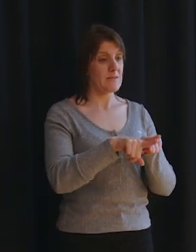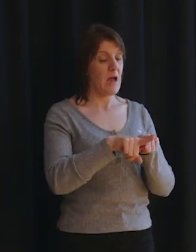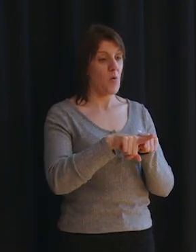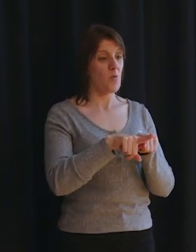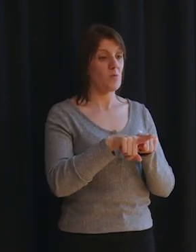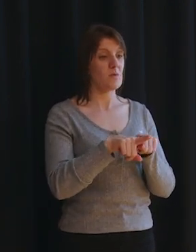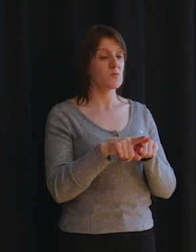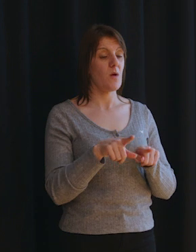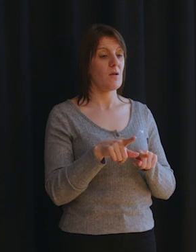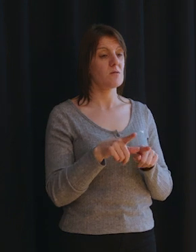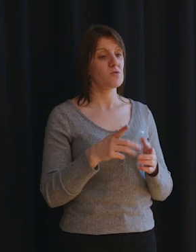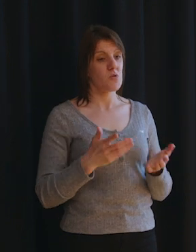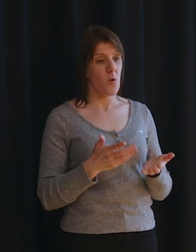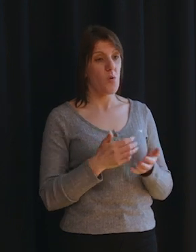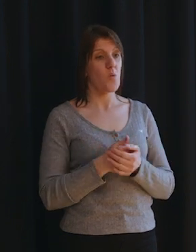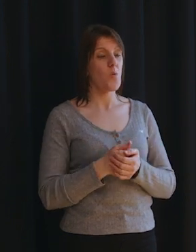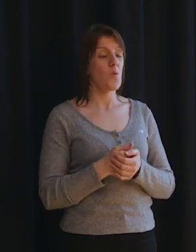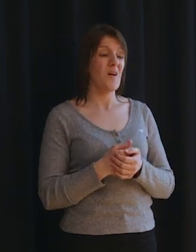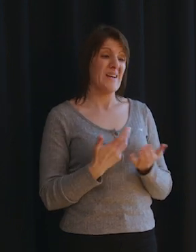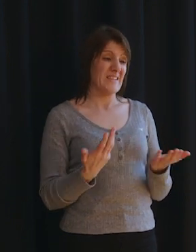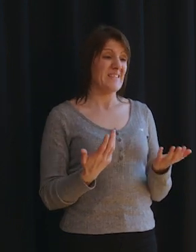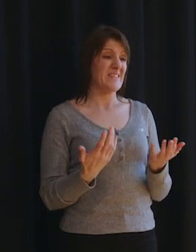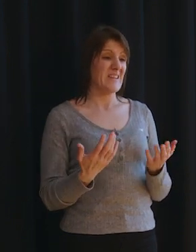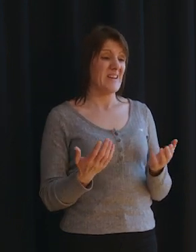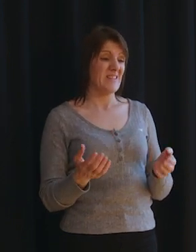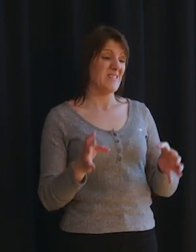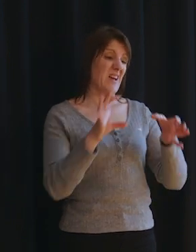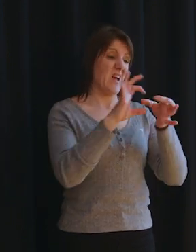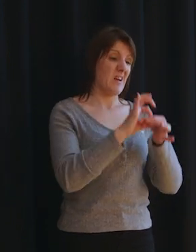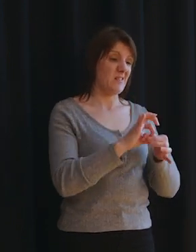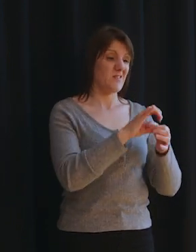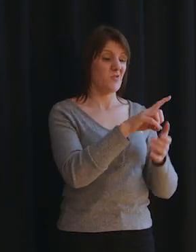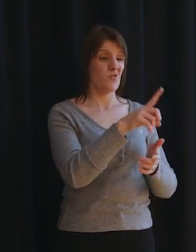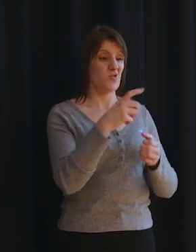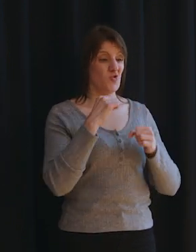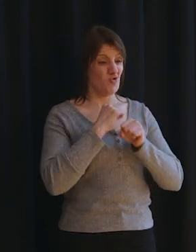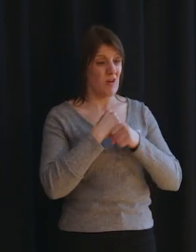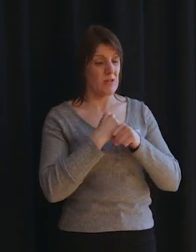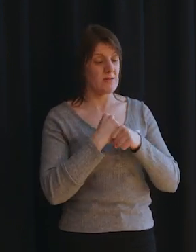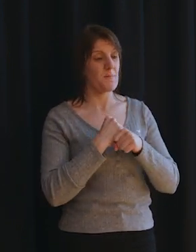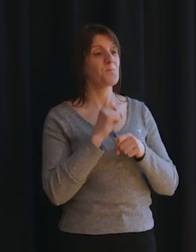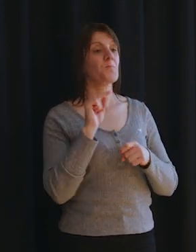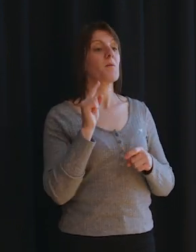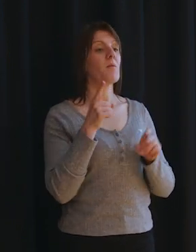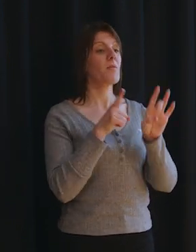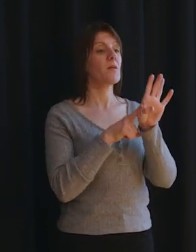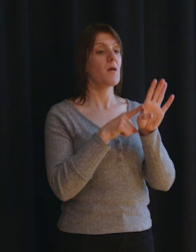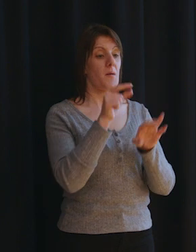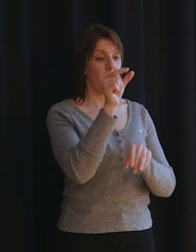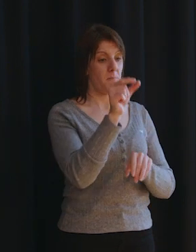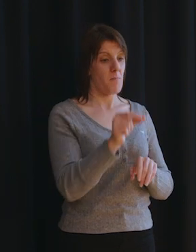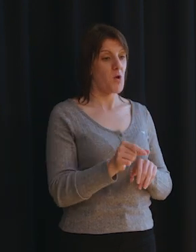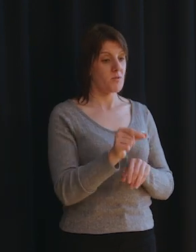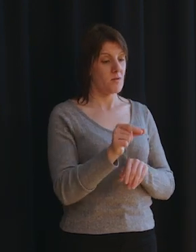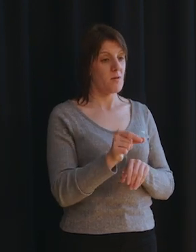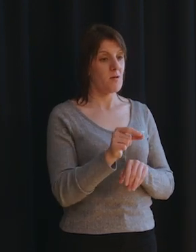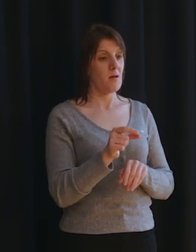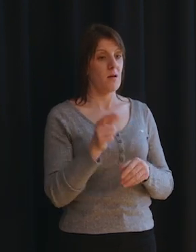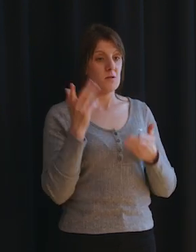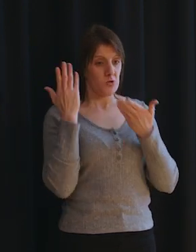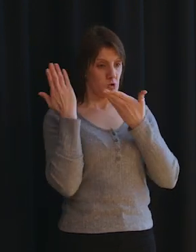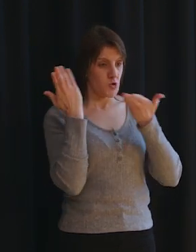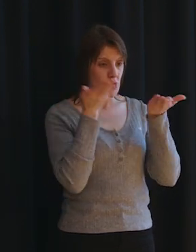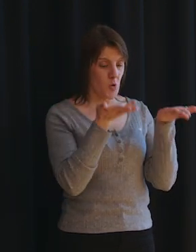the situation and added to the stress as well. But the young person kind of had displaying signs of anxiety,